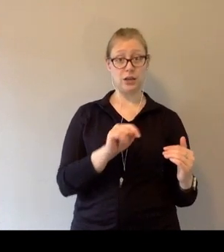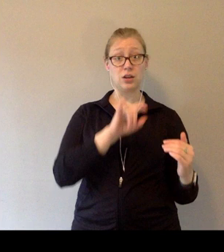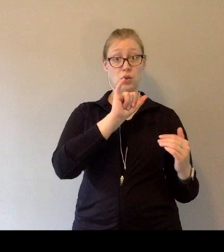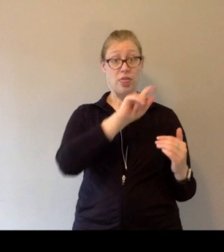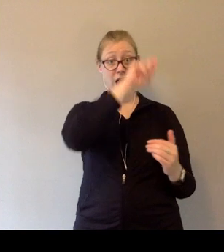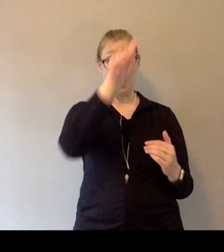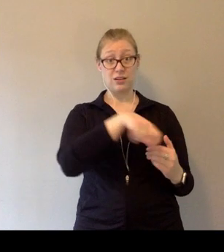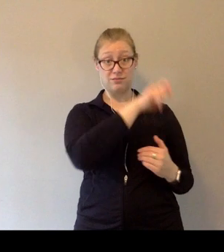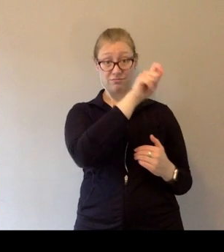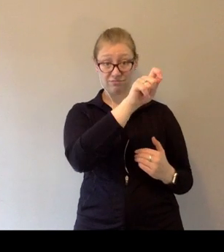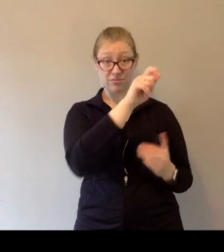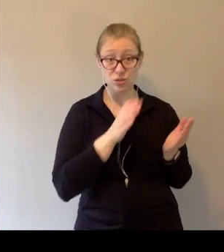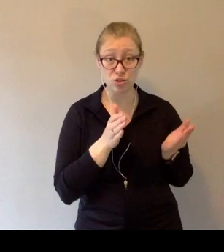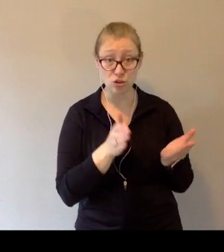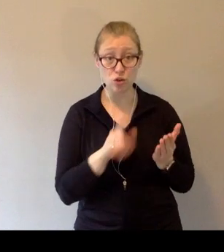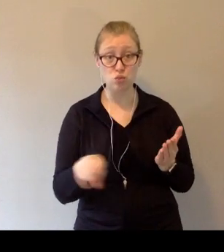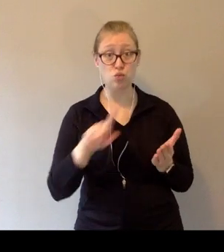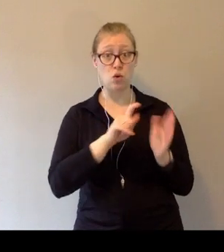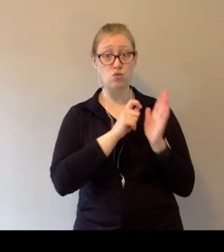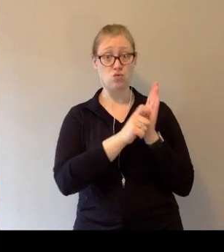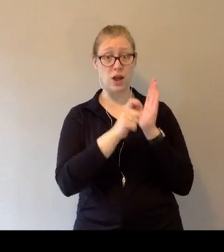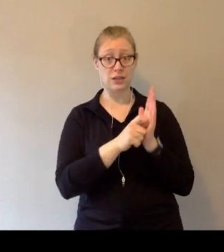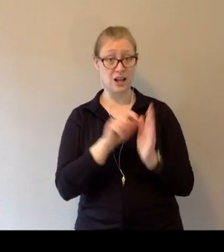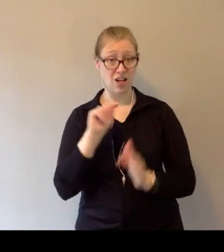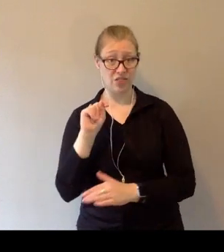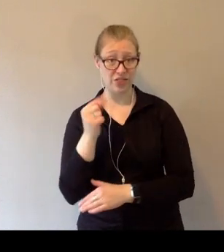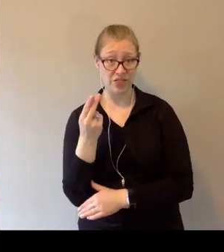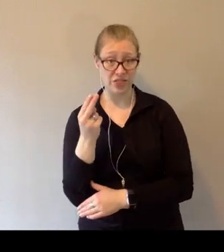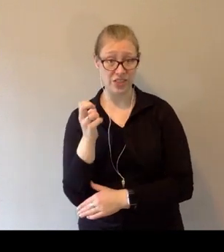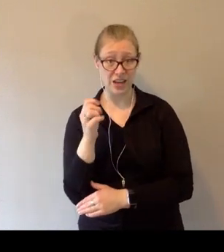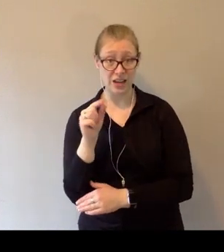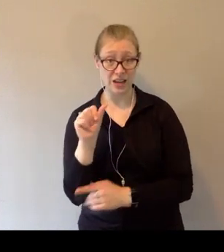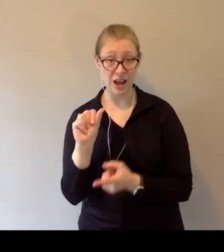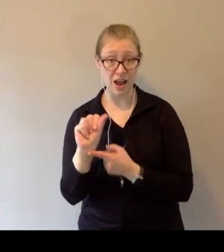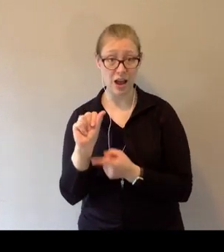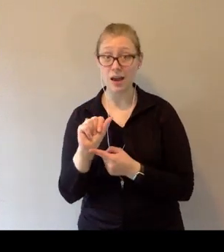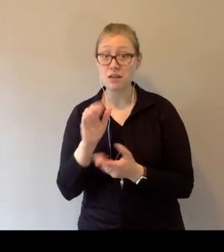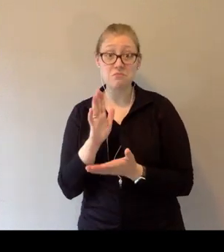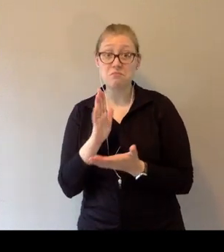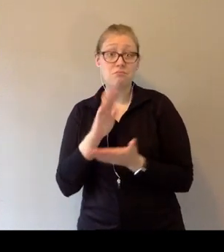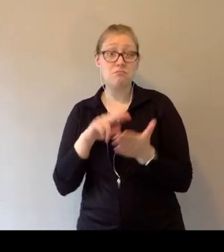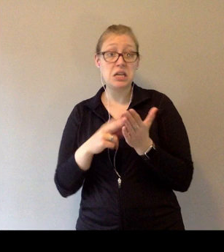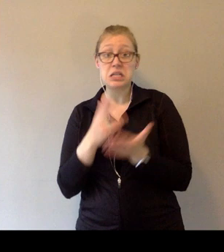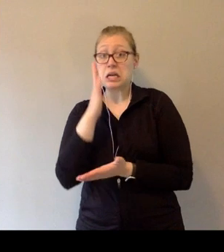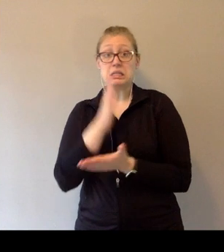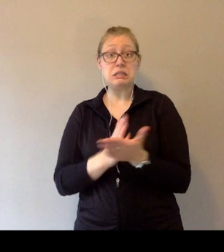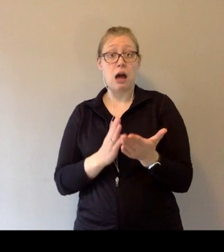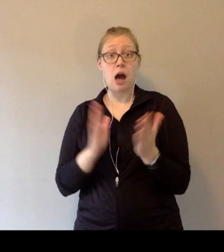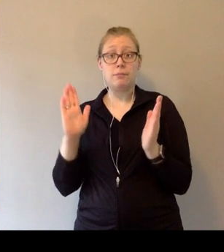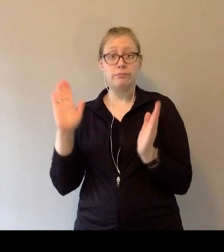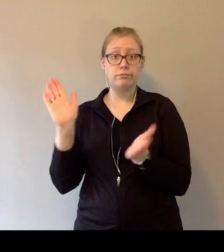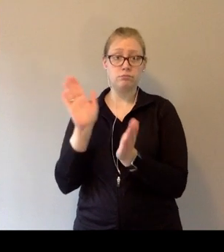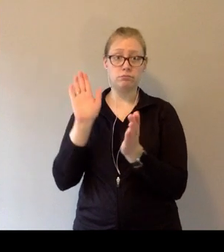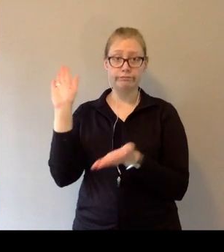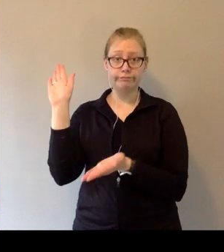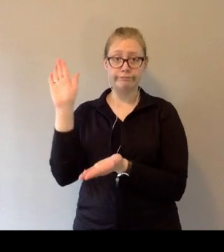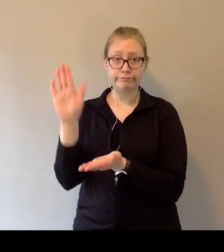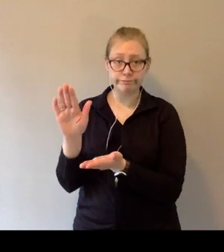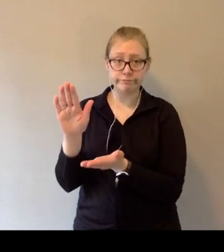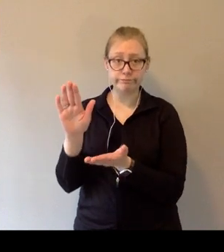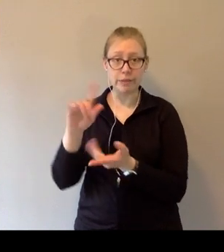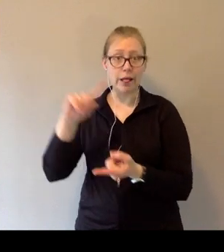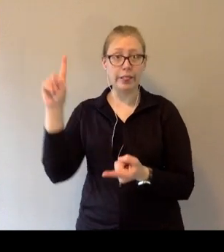theta? Theta is just some acute angle that you're interested in. It's never the 90-degree angle. It's always one of the other